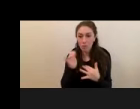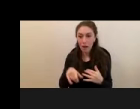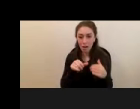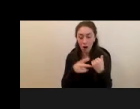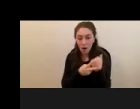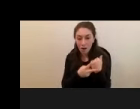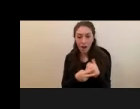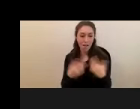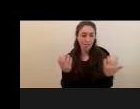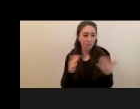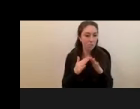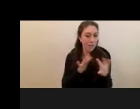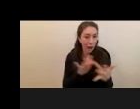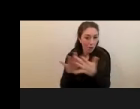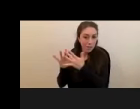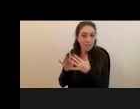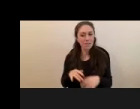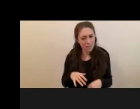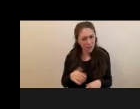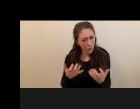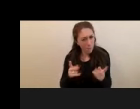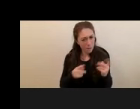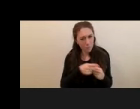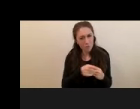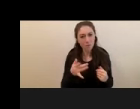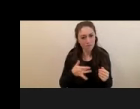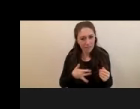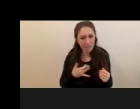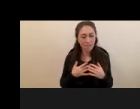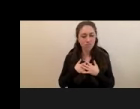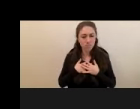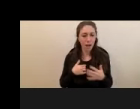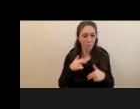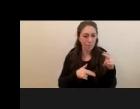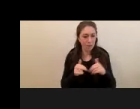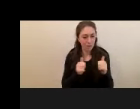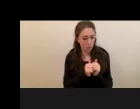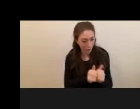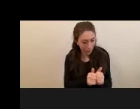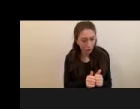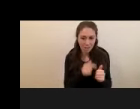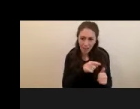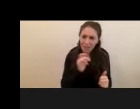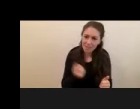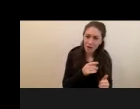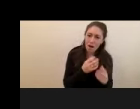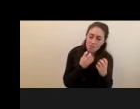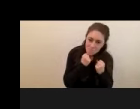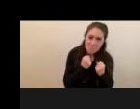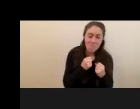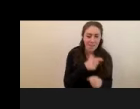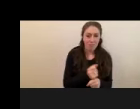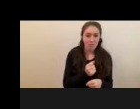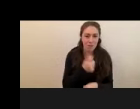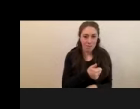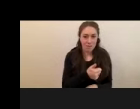community outreach. Like, we want people to have to feel like what they're building with us is also something that they are creating themselves, you know, and they